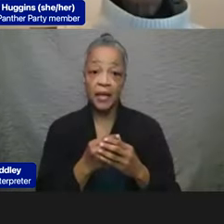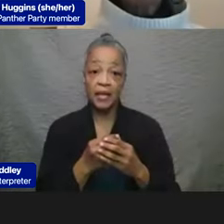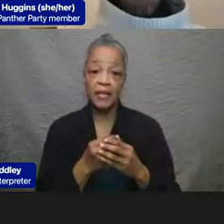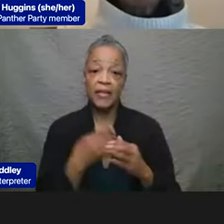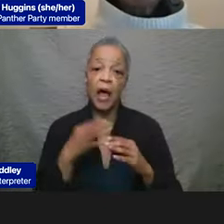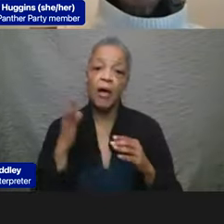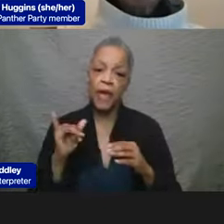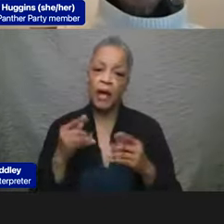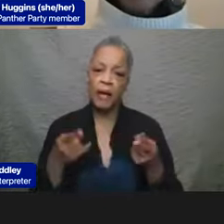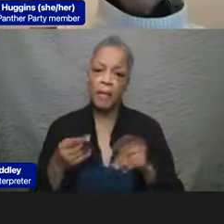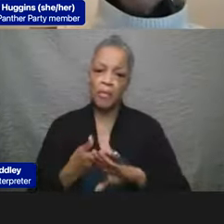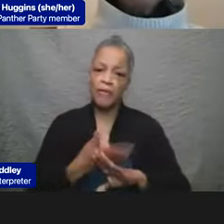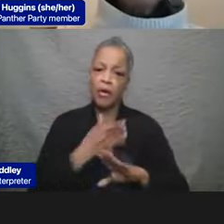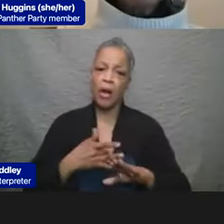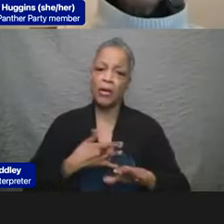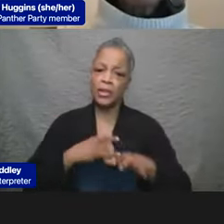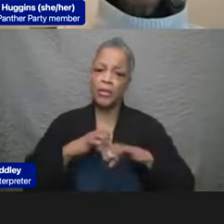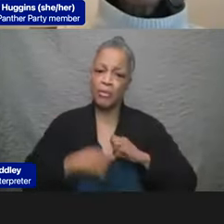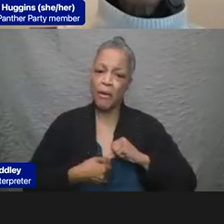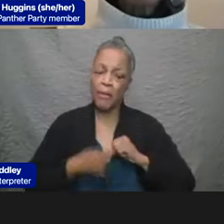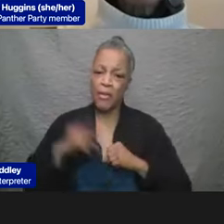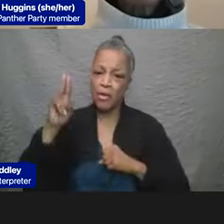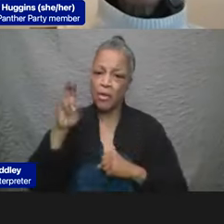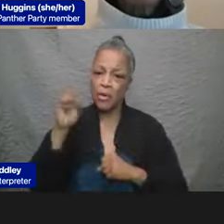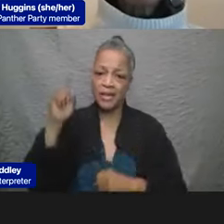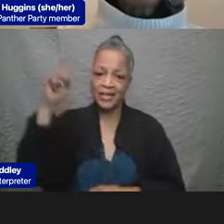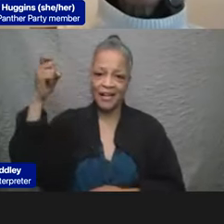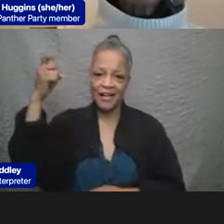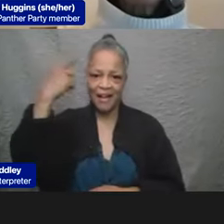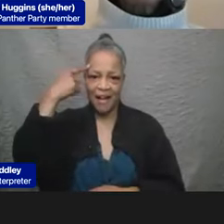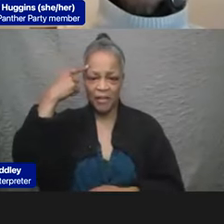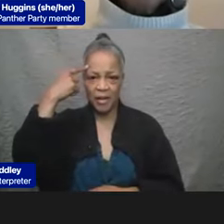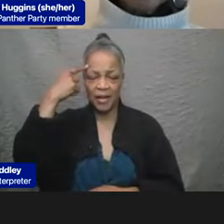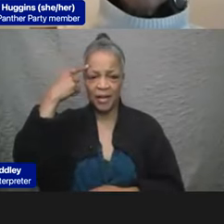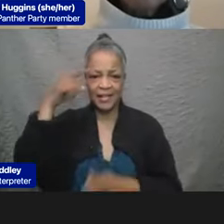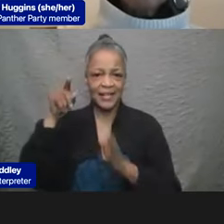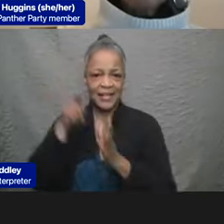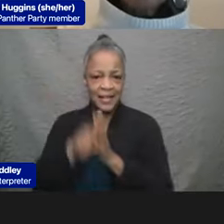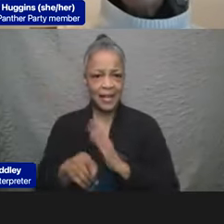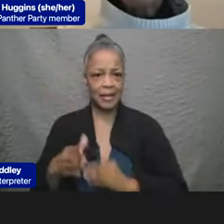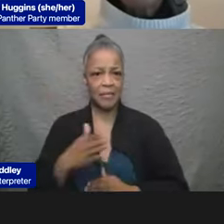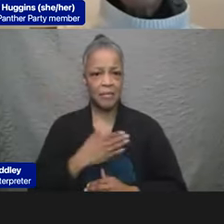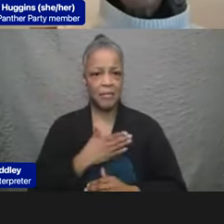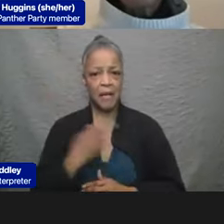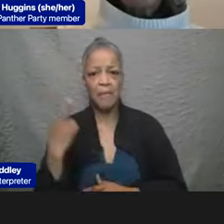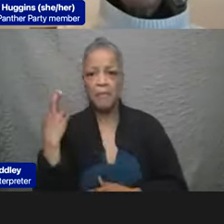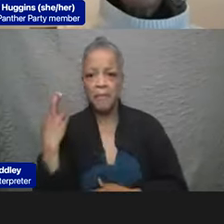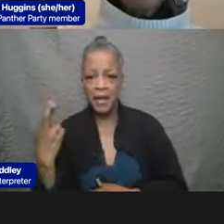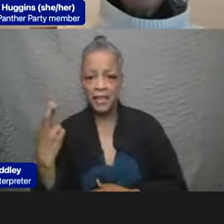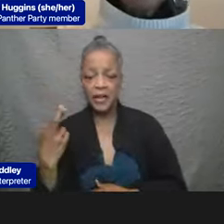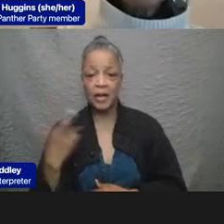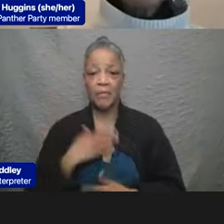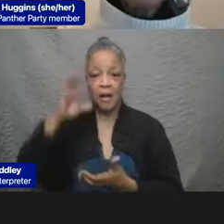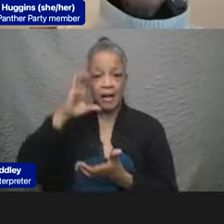grief-stricken by the United States government, killing my best friend and husband,